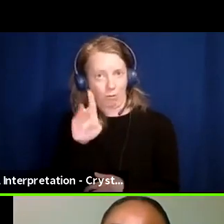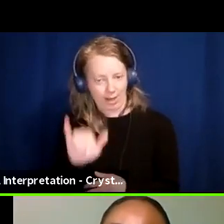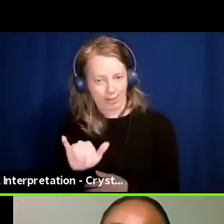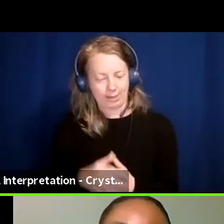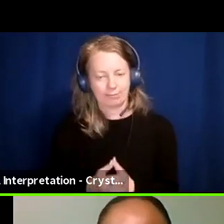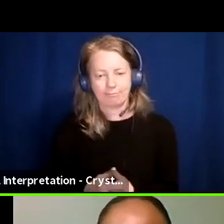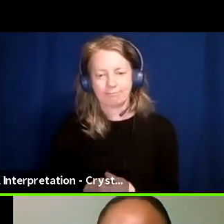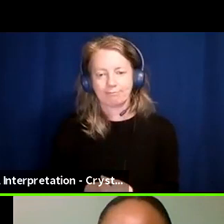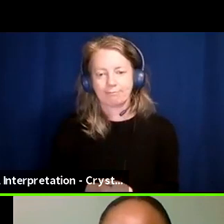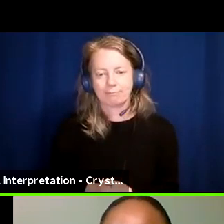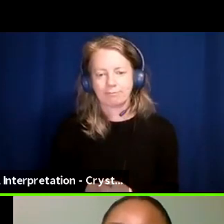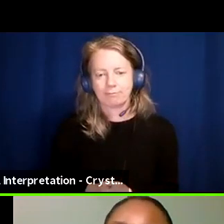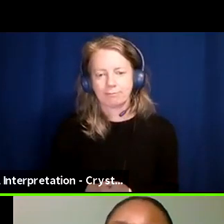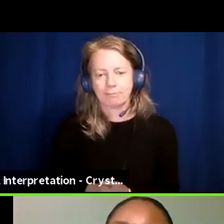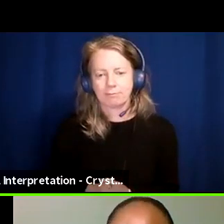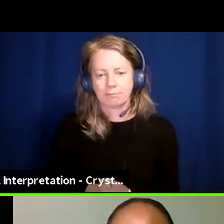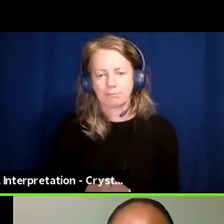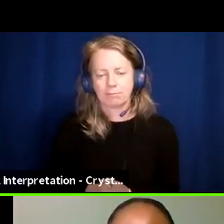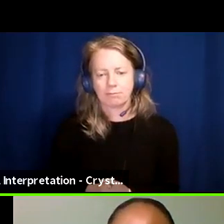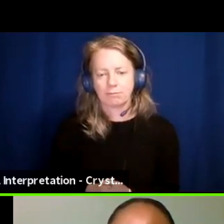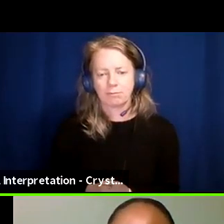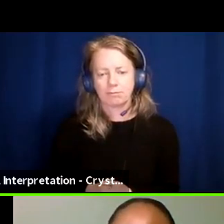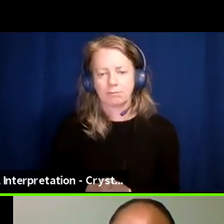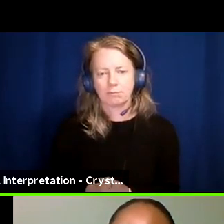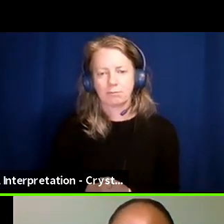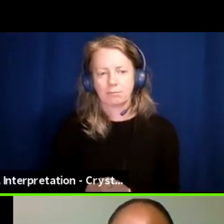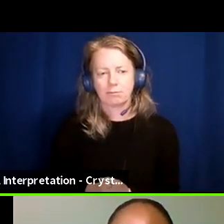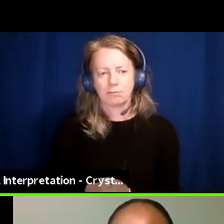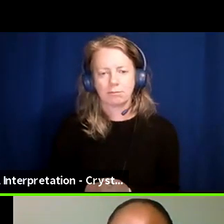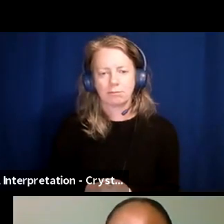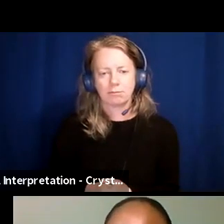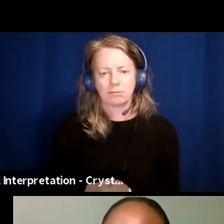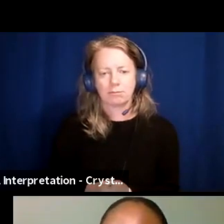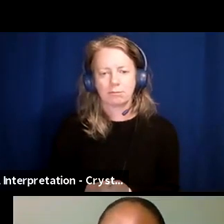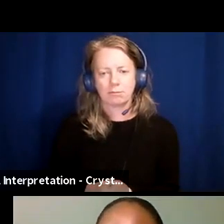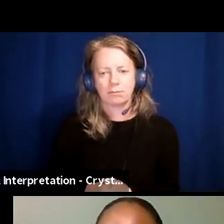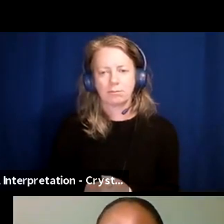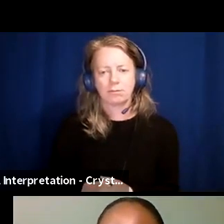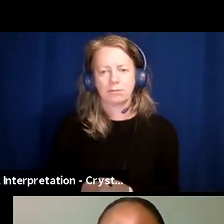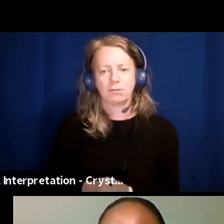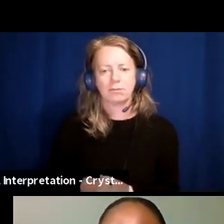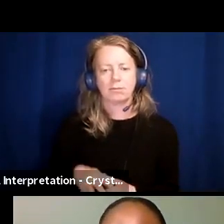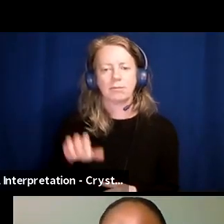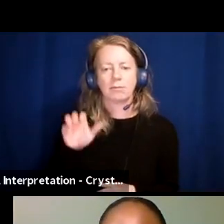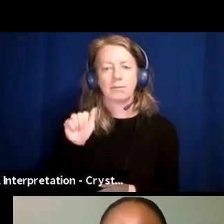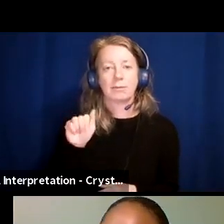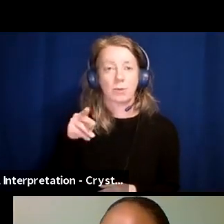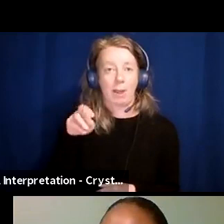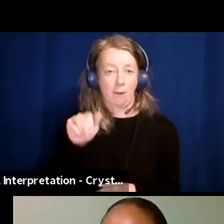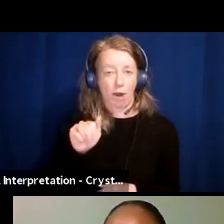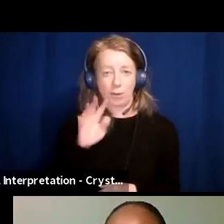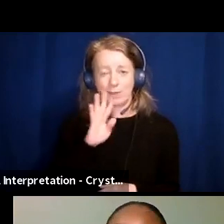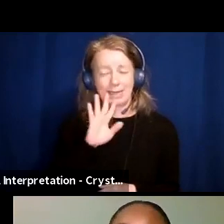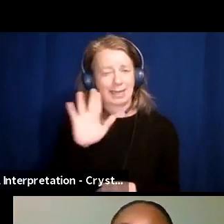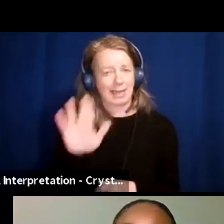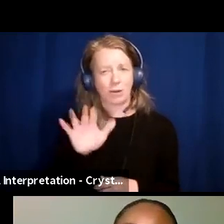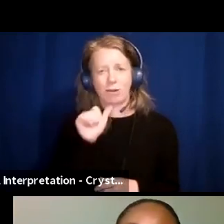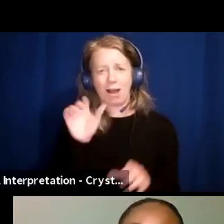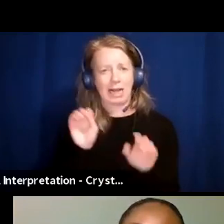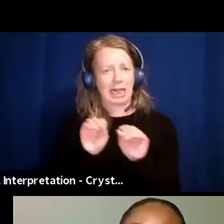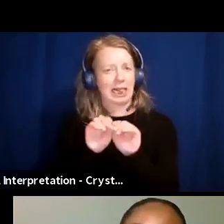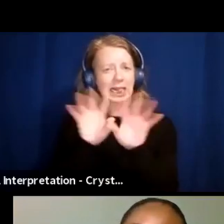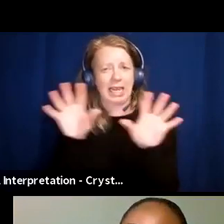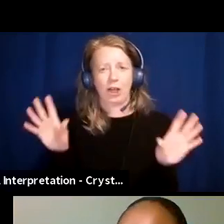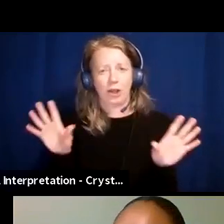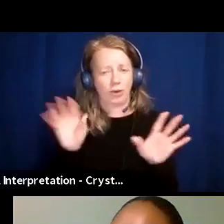advance our language justice. So there's something going on with your voice. I don't